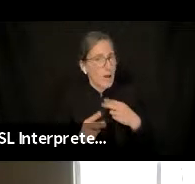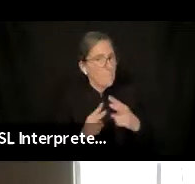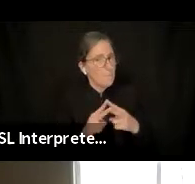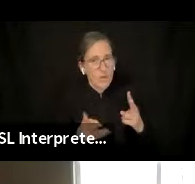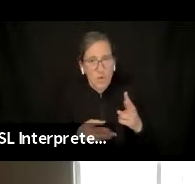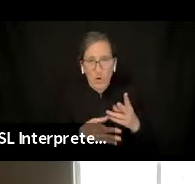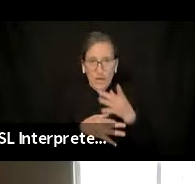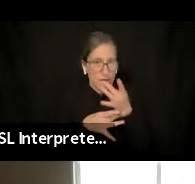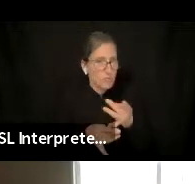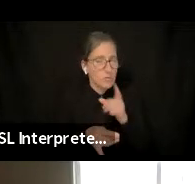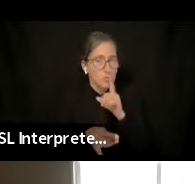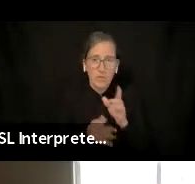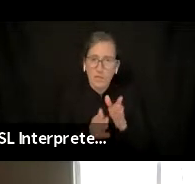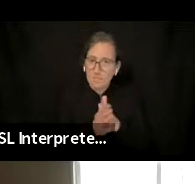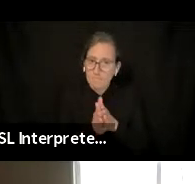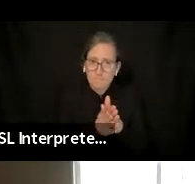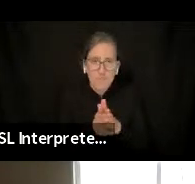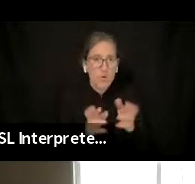real issues.